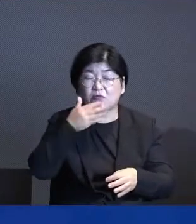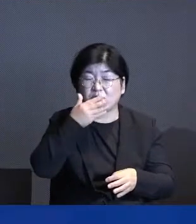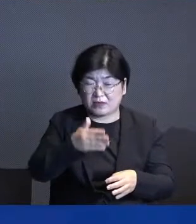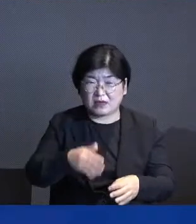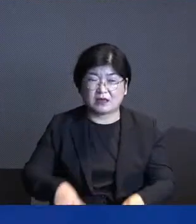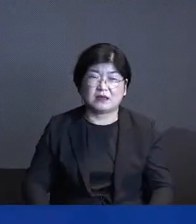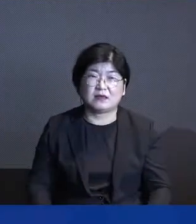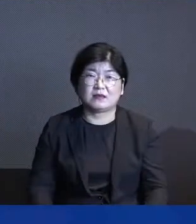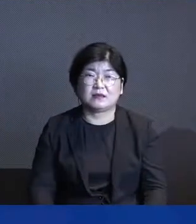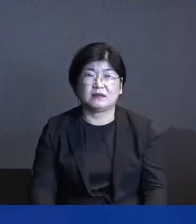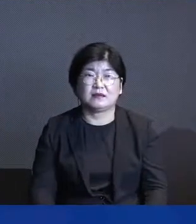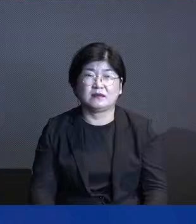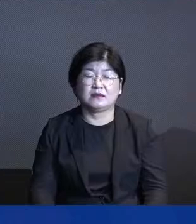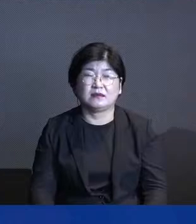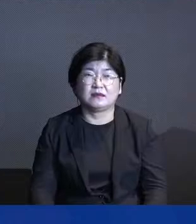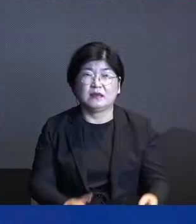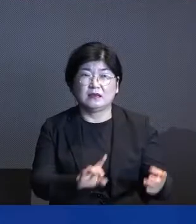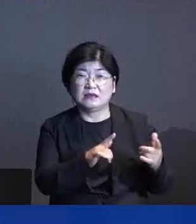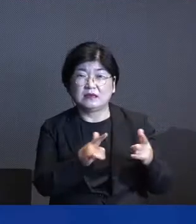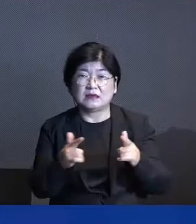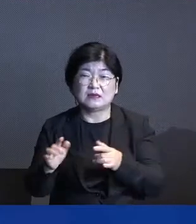aging side.